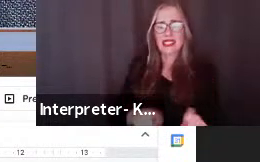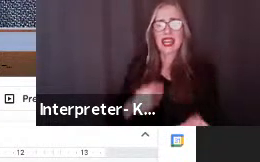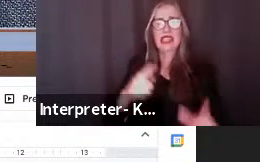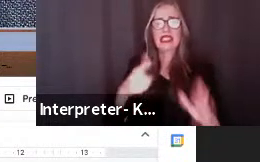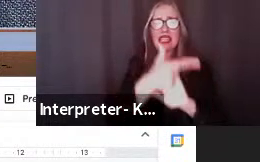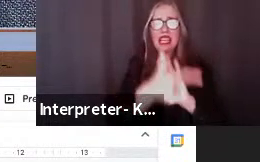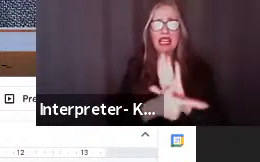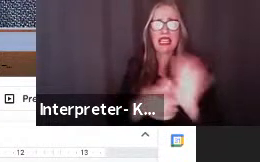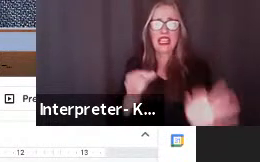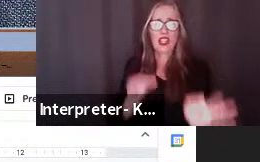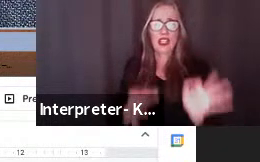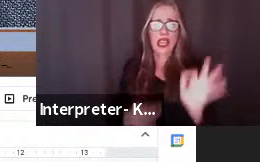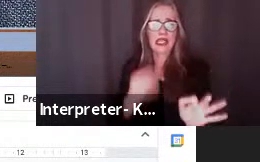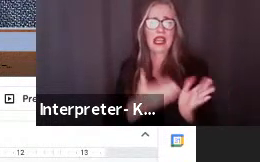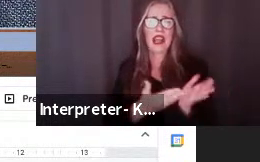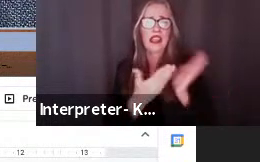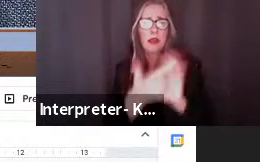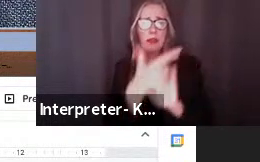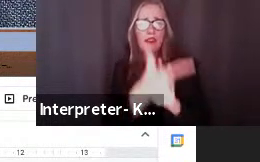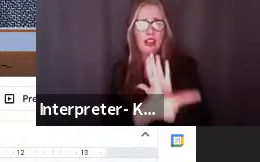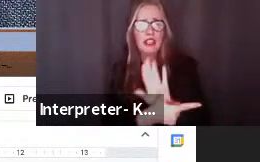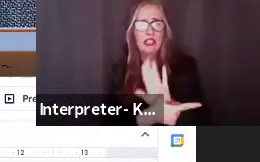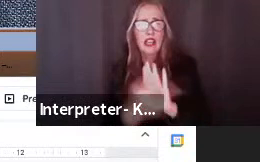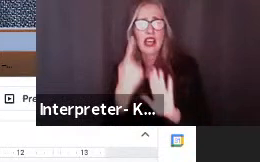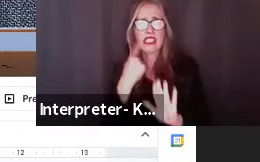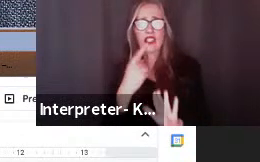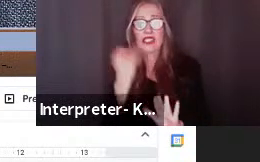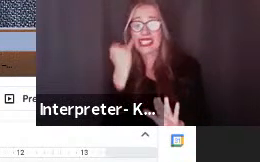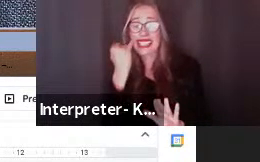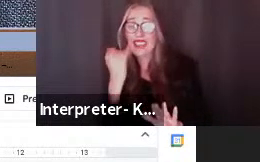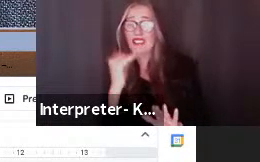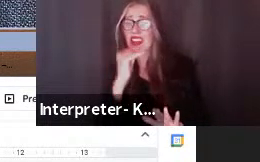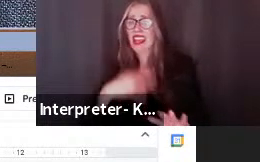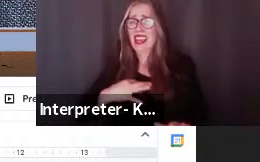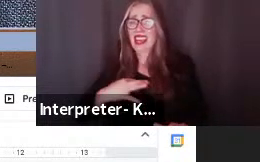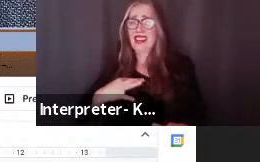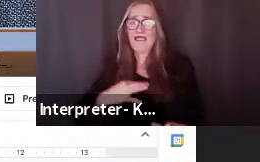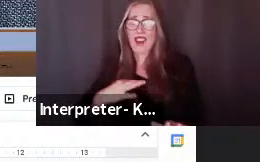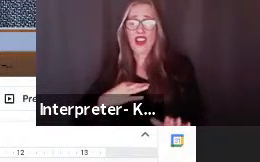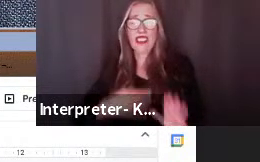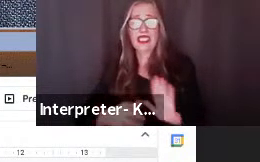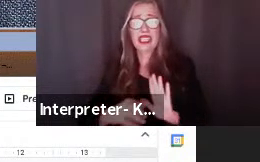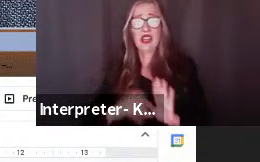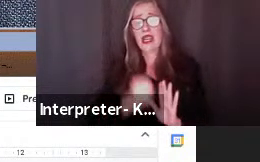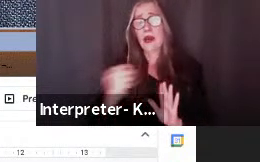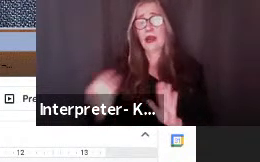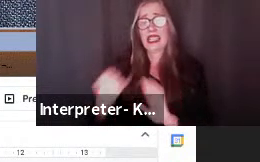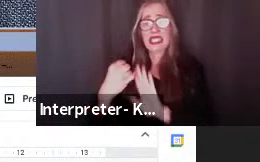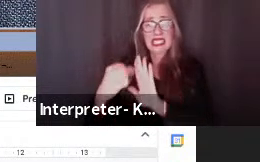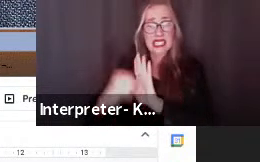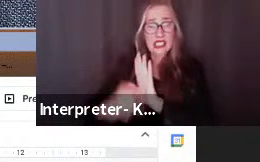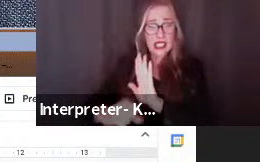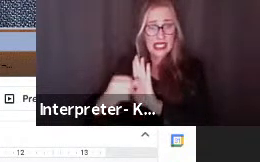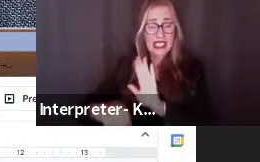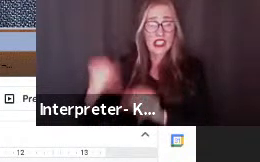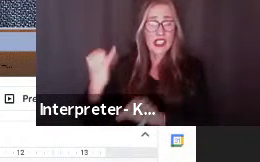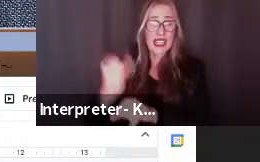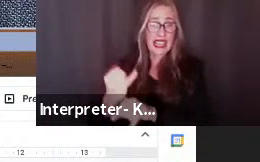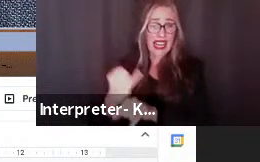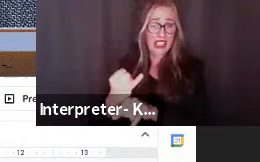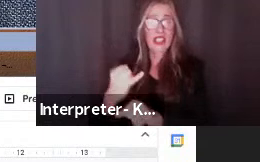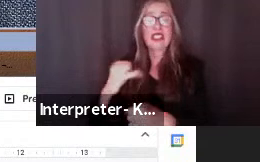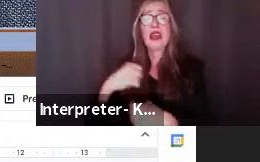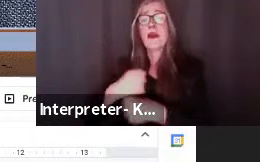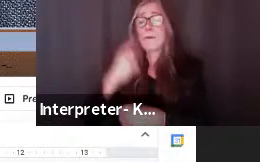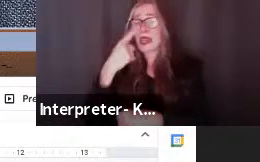they wanted to see if involuntary sterilization and institutionalization on the basis of disability to prevent parenthood could